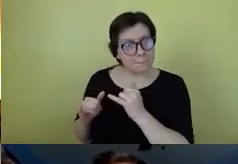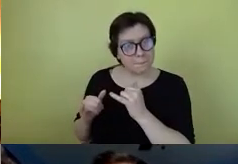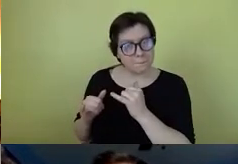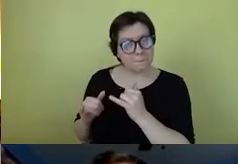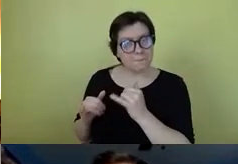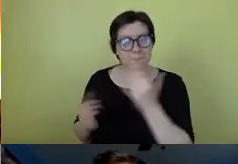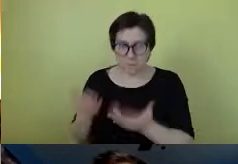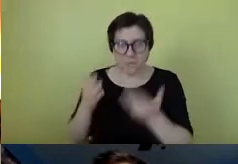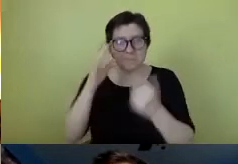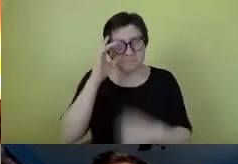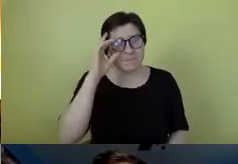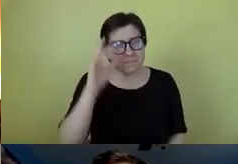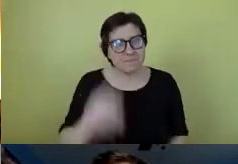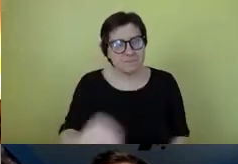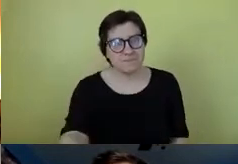you do.